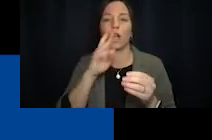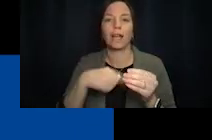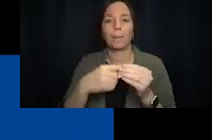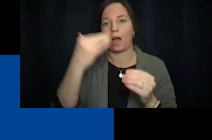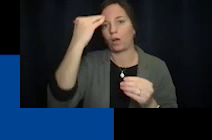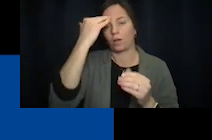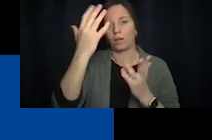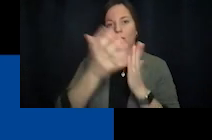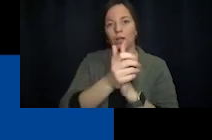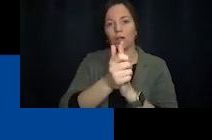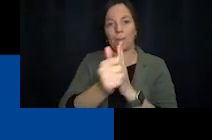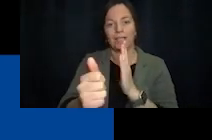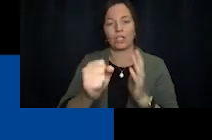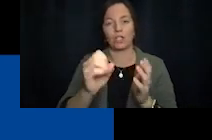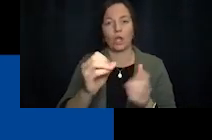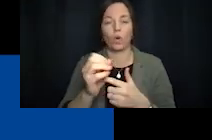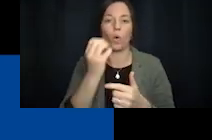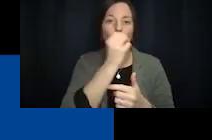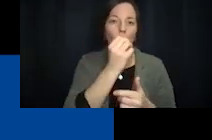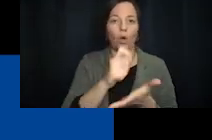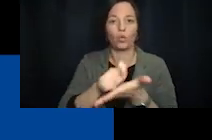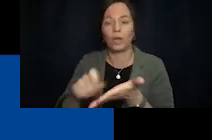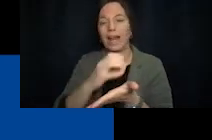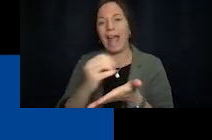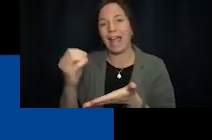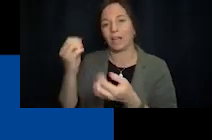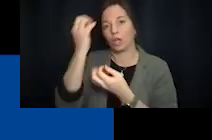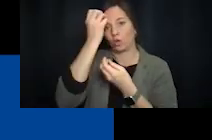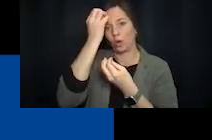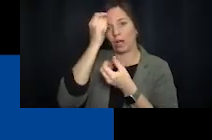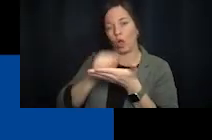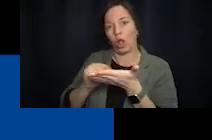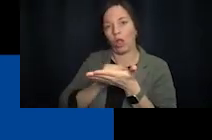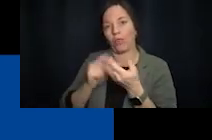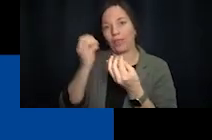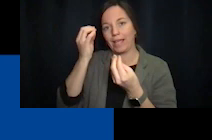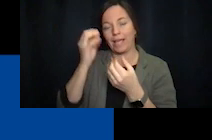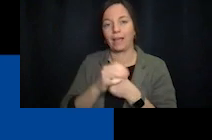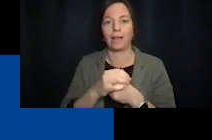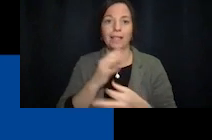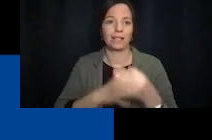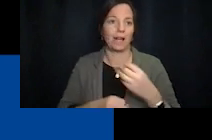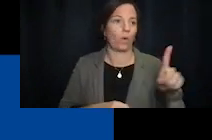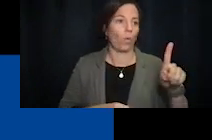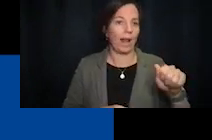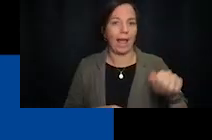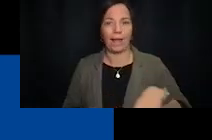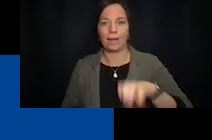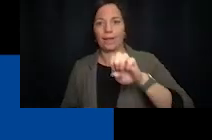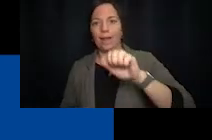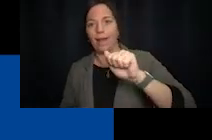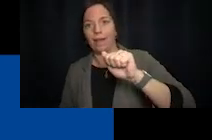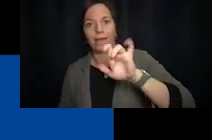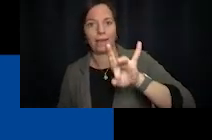communication and critical thinking. And so, you know, oral, written, and critical thinking, rather than, you know, 1 and 1A and EAE.